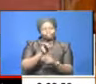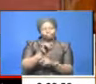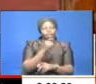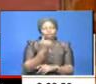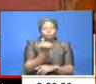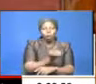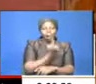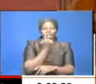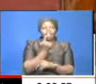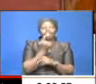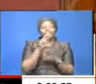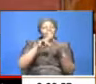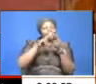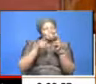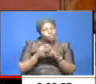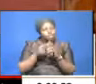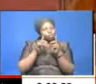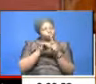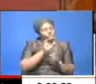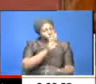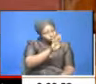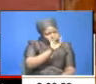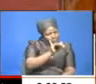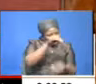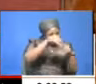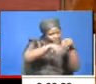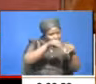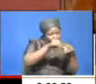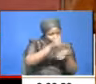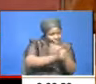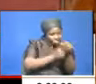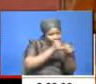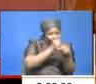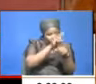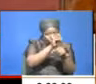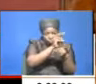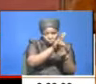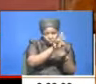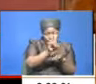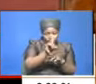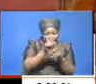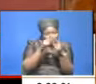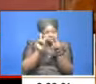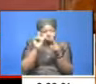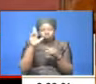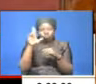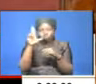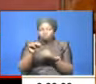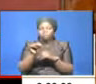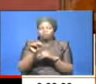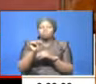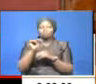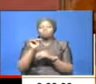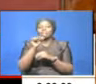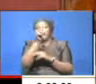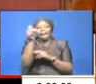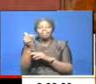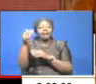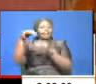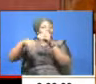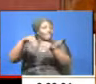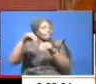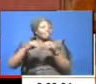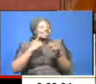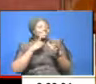a by-election in 2021 and not any other election. He explained that the